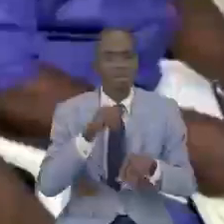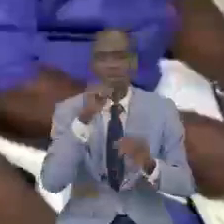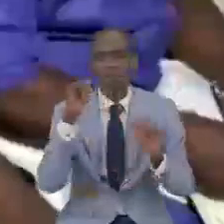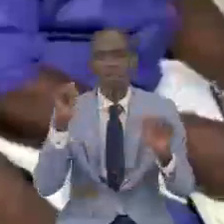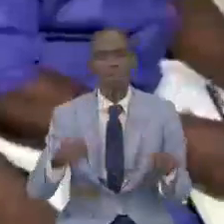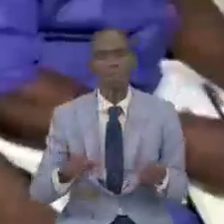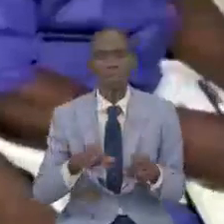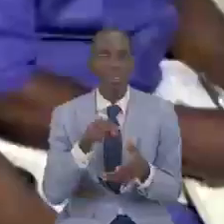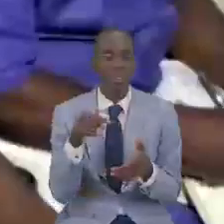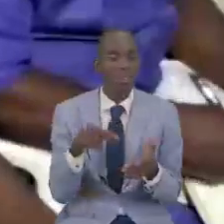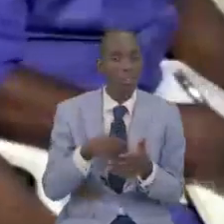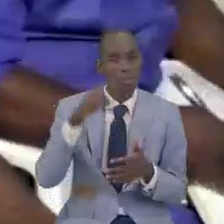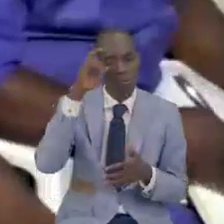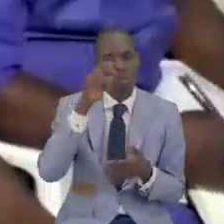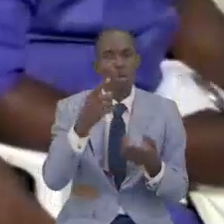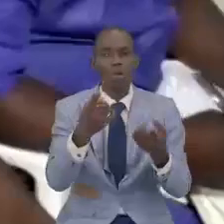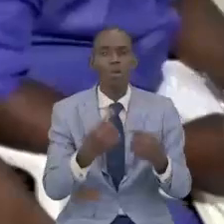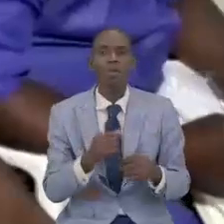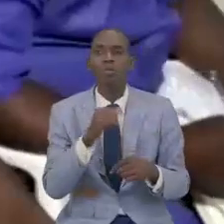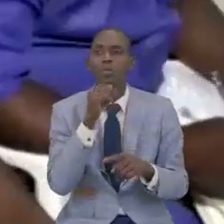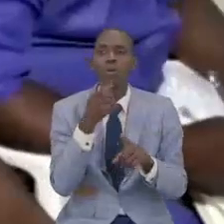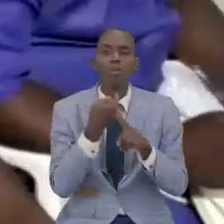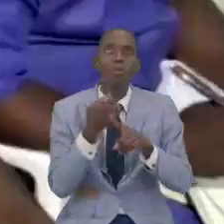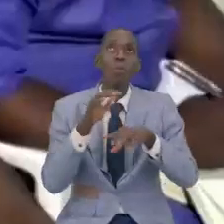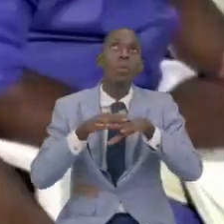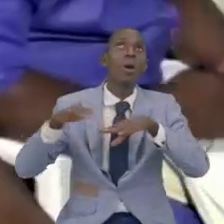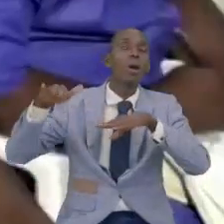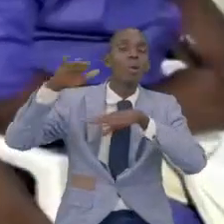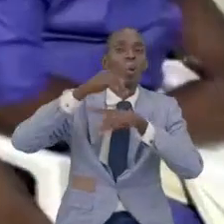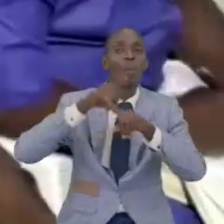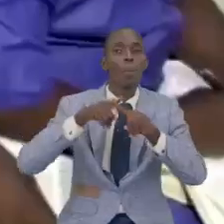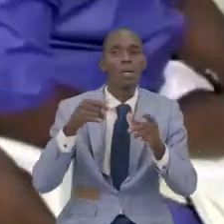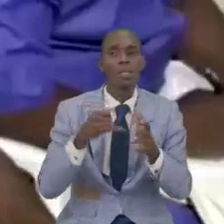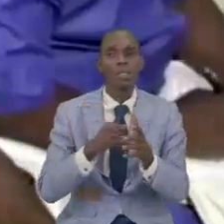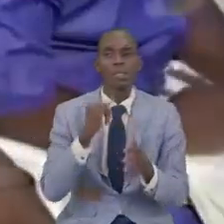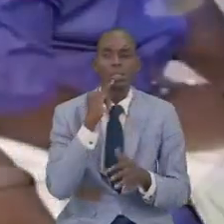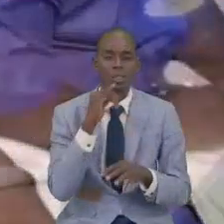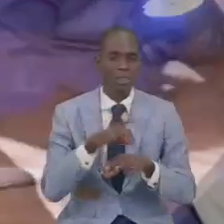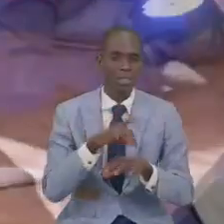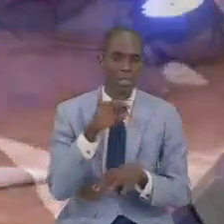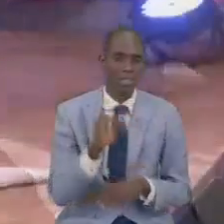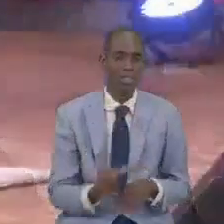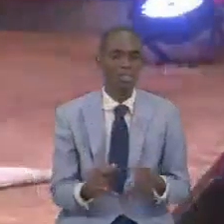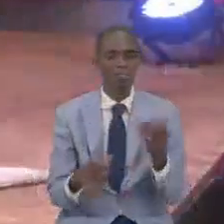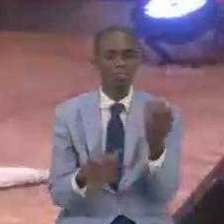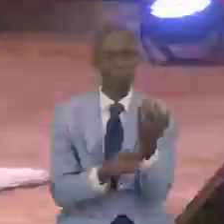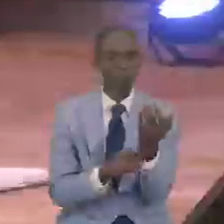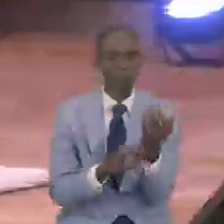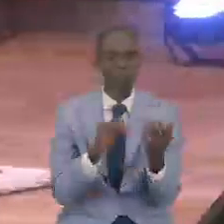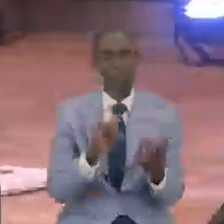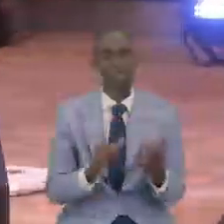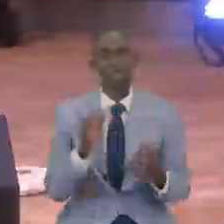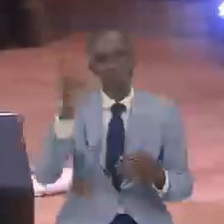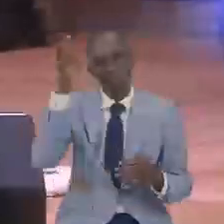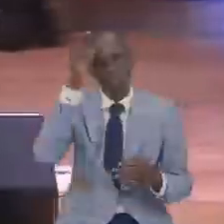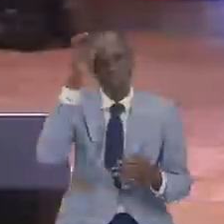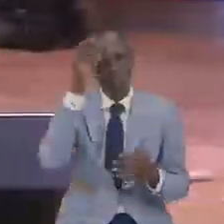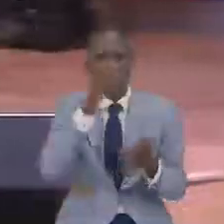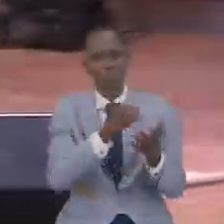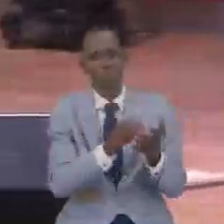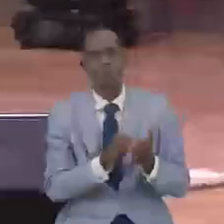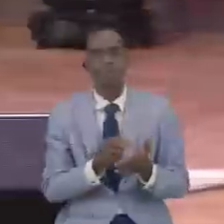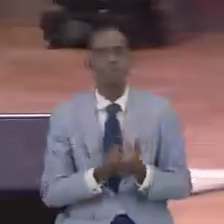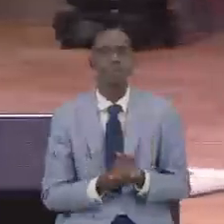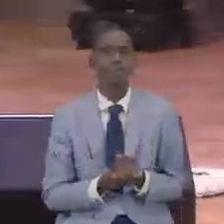descended not from above, but is earthly, sensual, and devilish. Now, if somebody